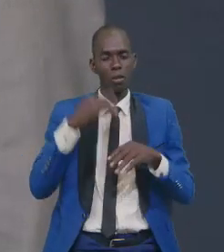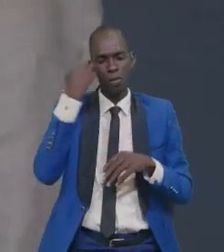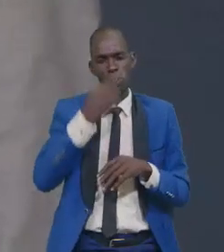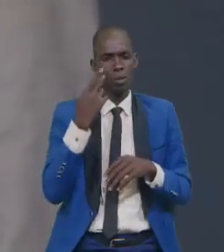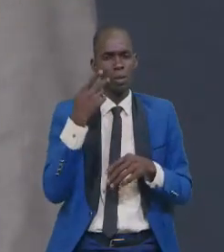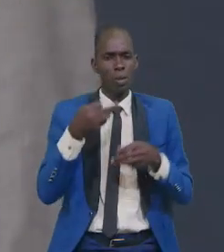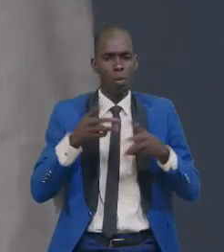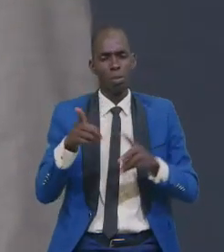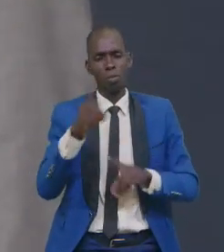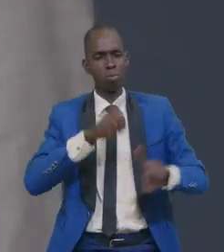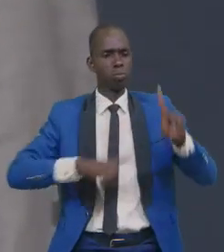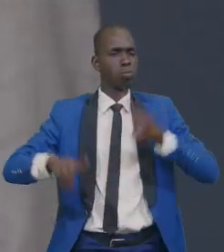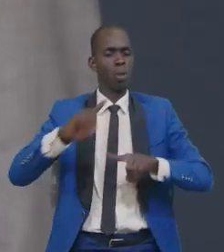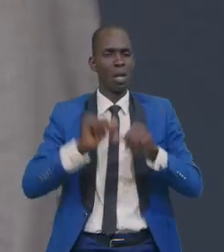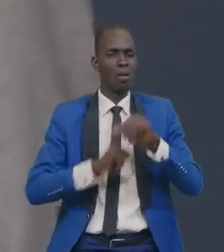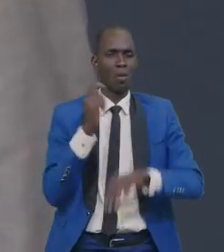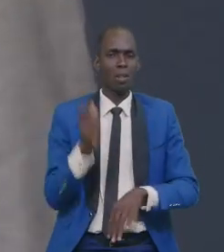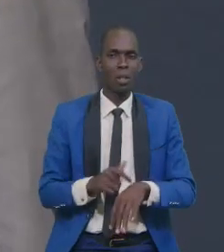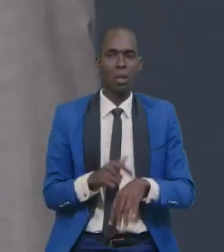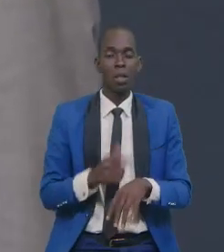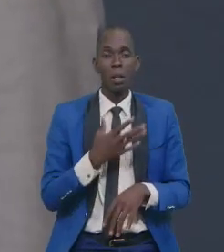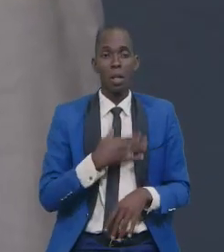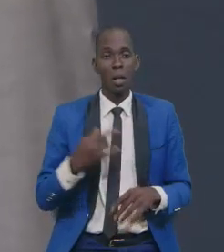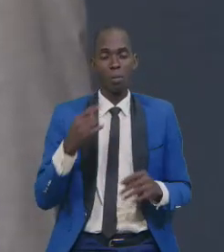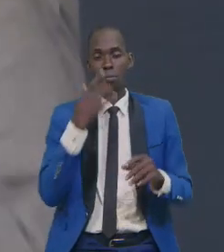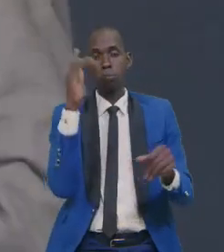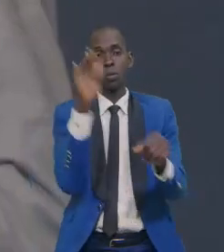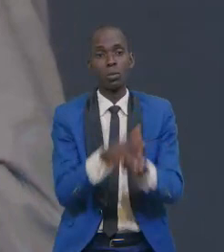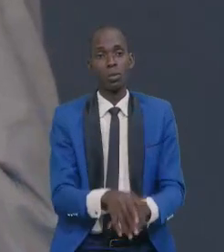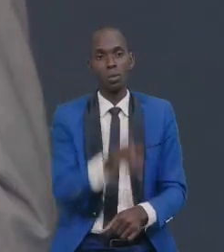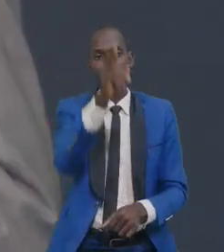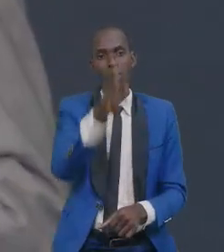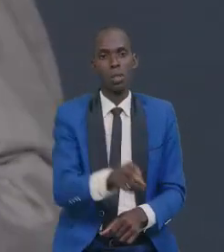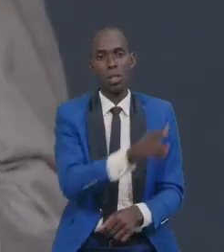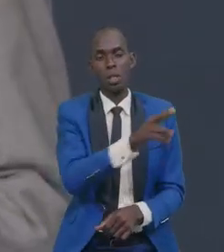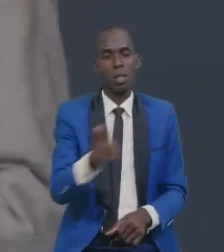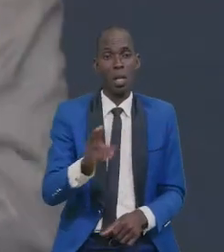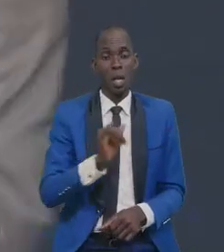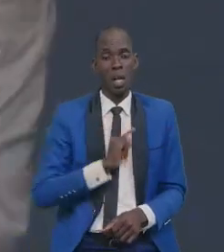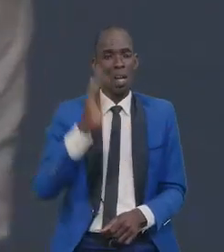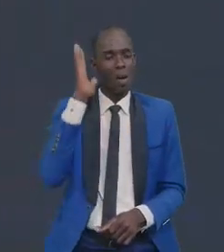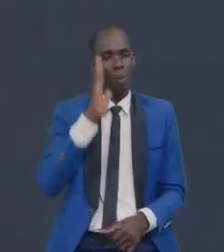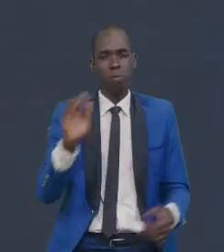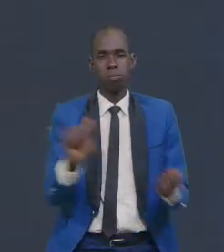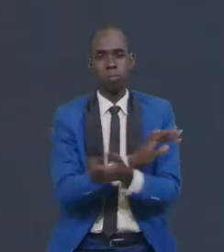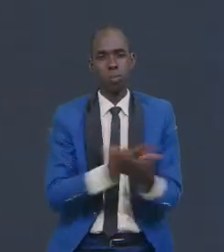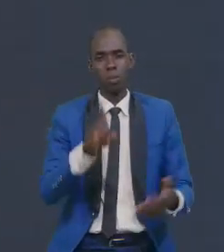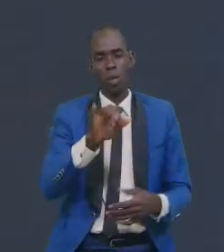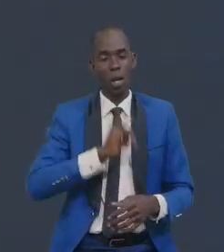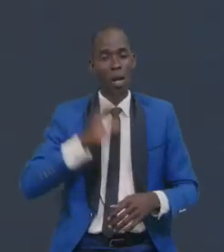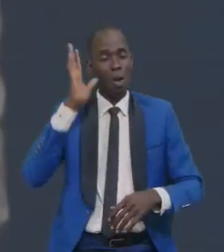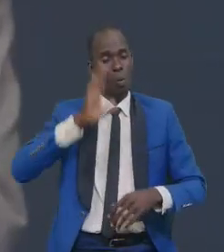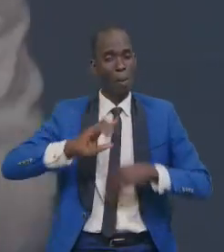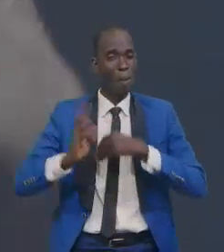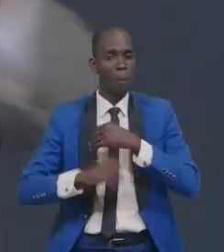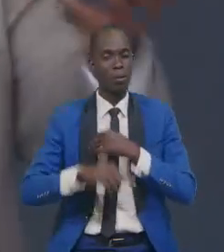they say, I will deal with you. Fear comes in your heart. But when you